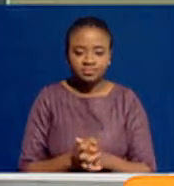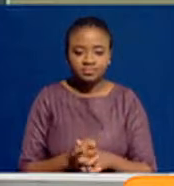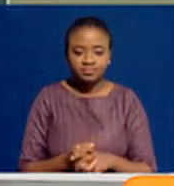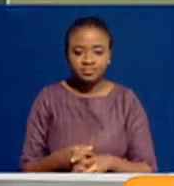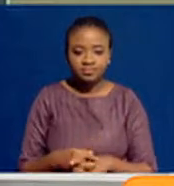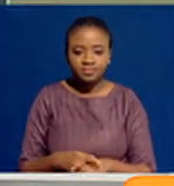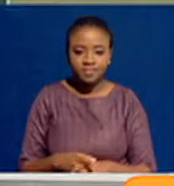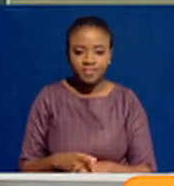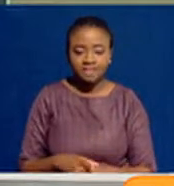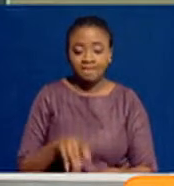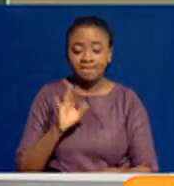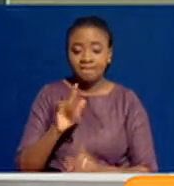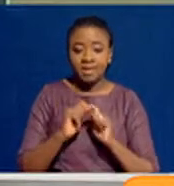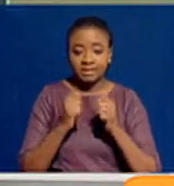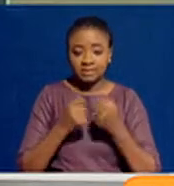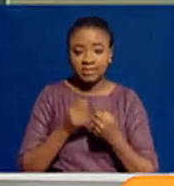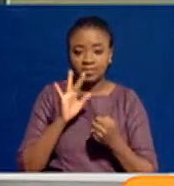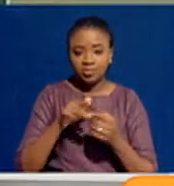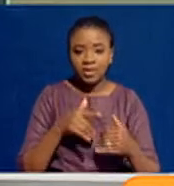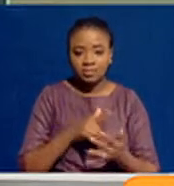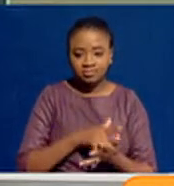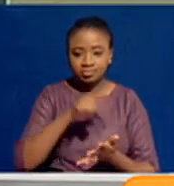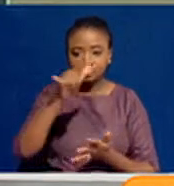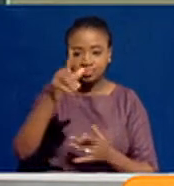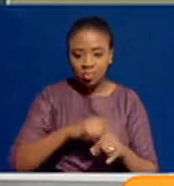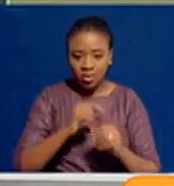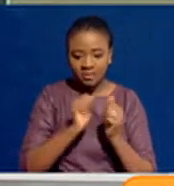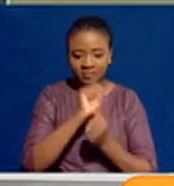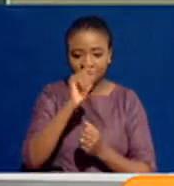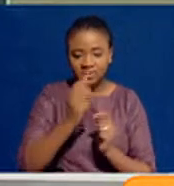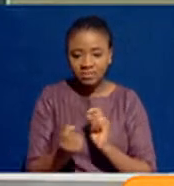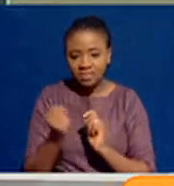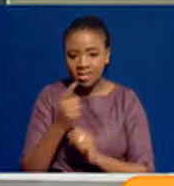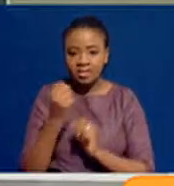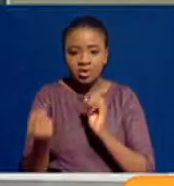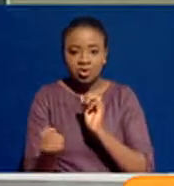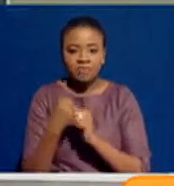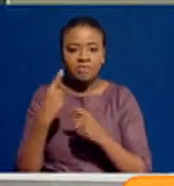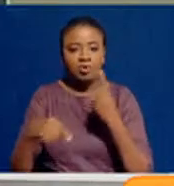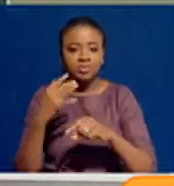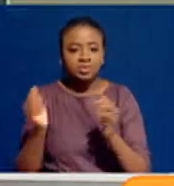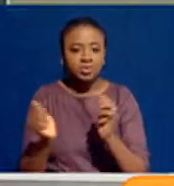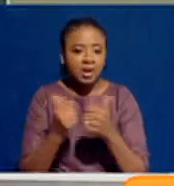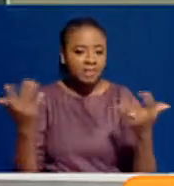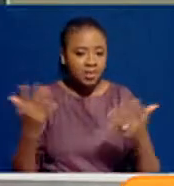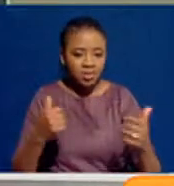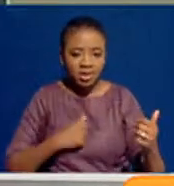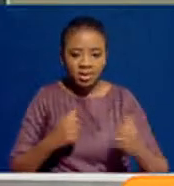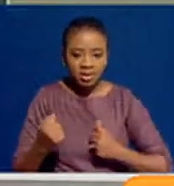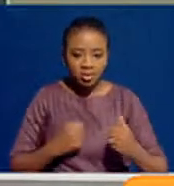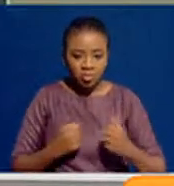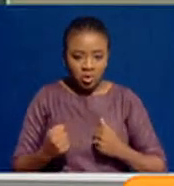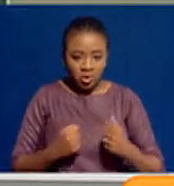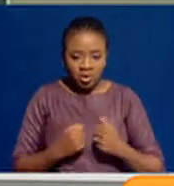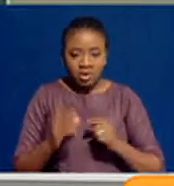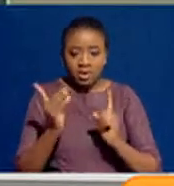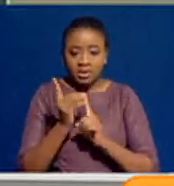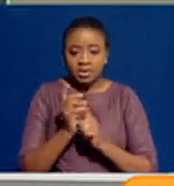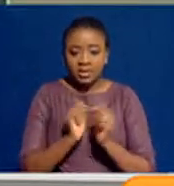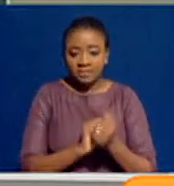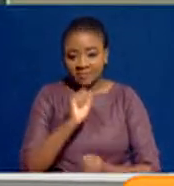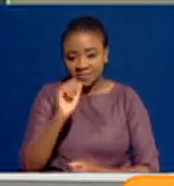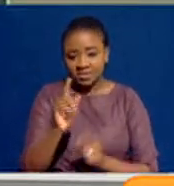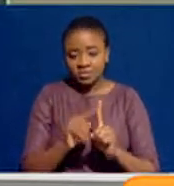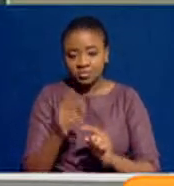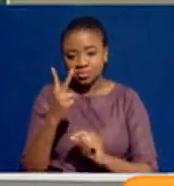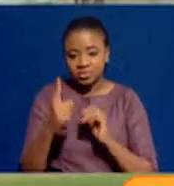qualifier. The team is expected to leave the country on the 15th of November for the tournament scheduled to take place in Kigali, Rwanda, from the 15th to the 26th